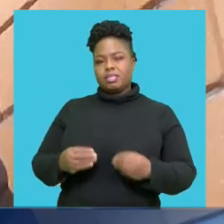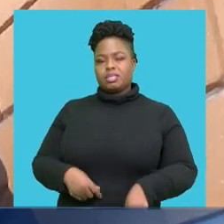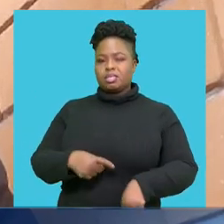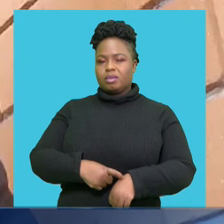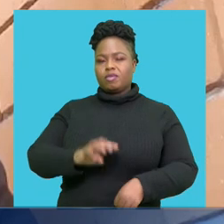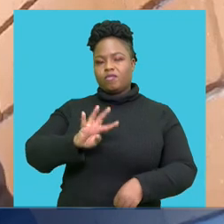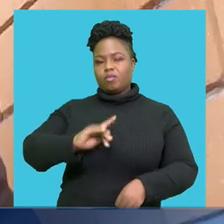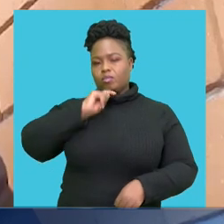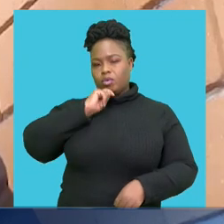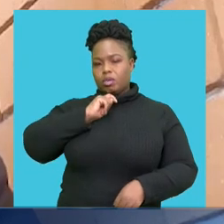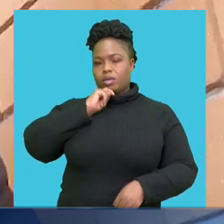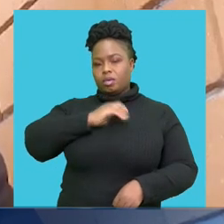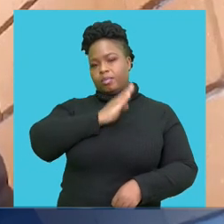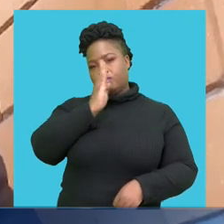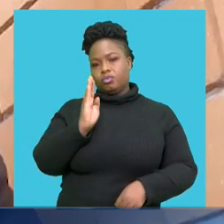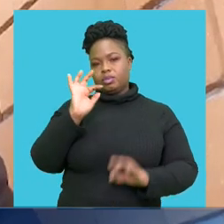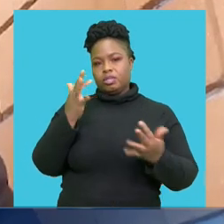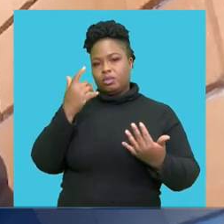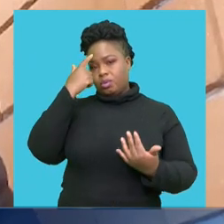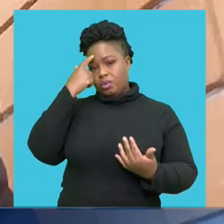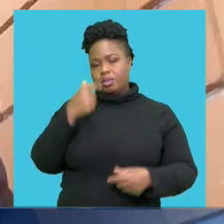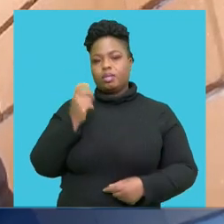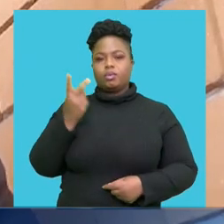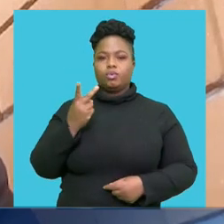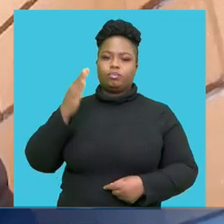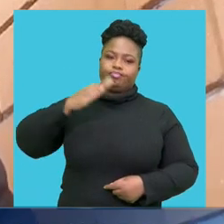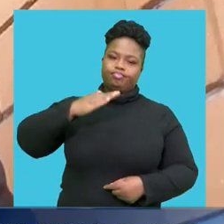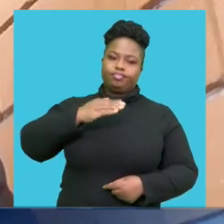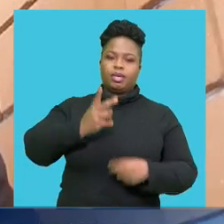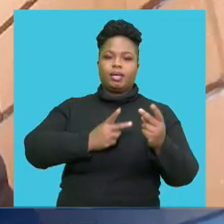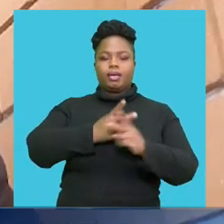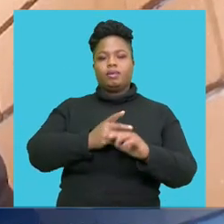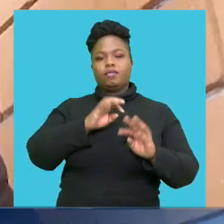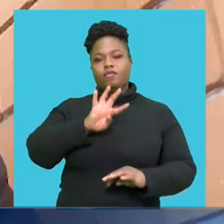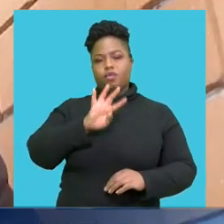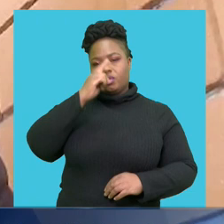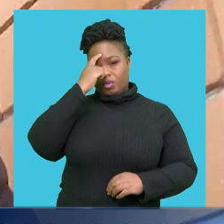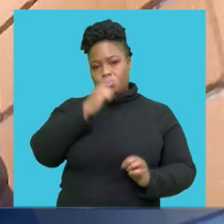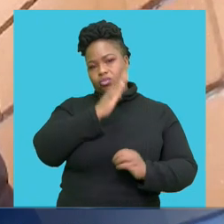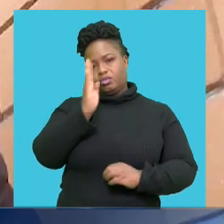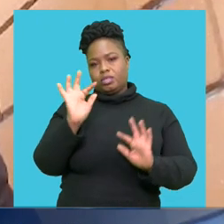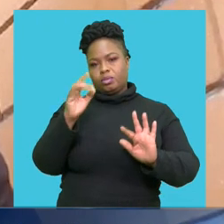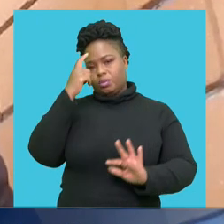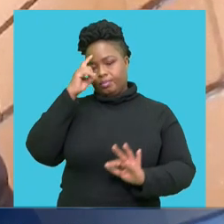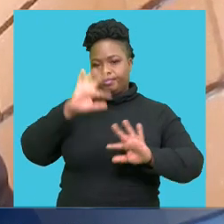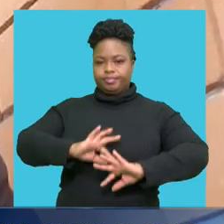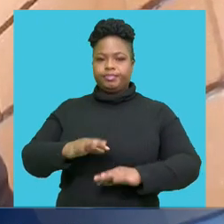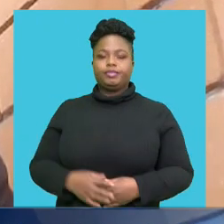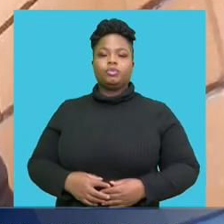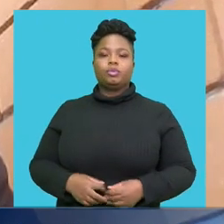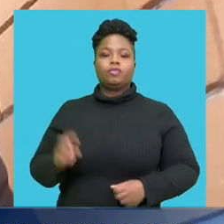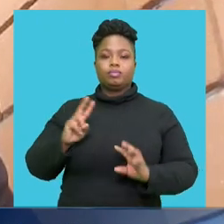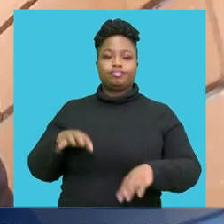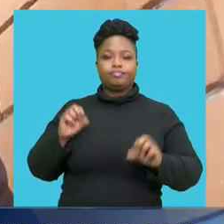4 in the morning to 10 in the morning, and also in the evening from 4 to 10 p.m. Load reduction will